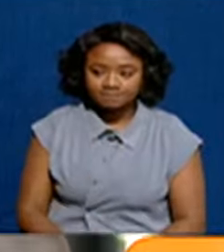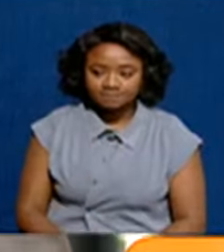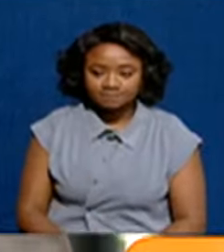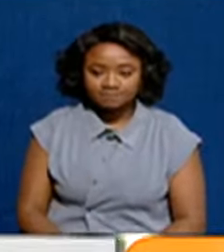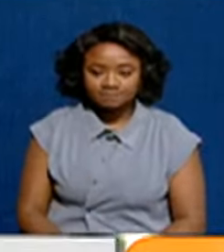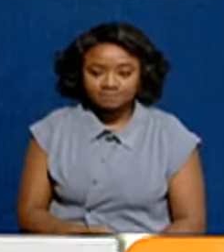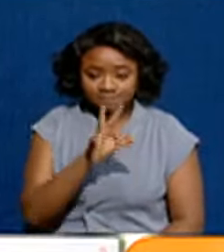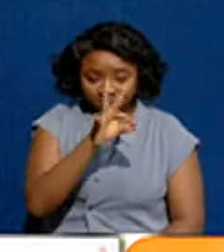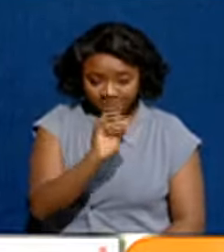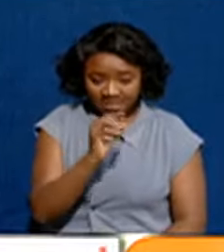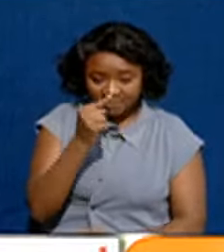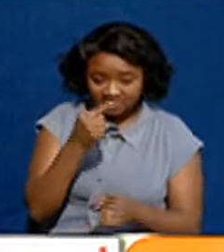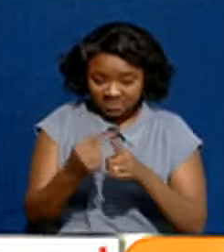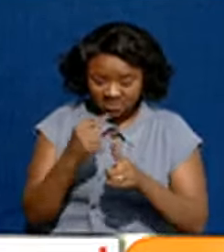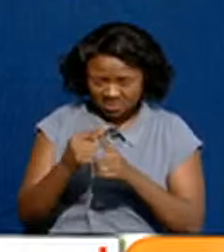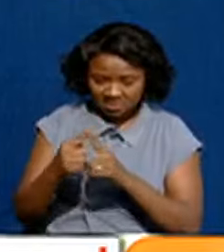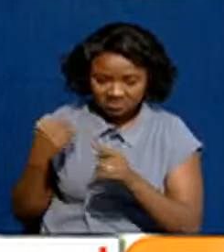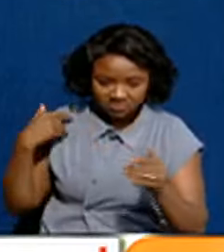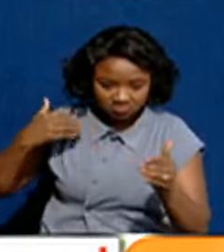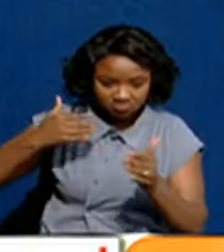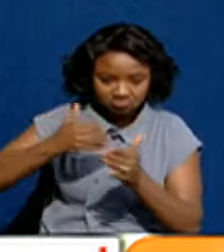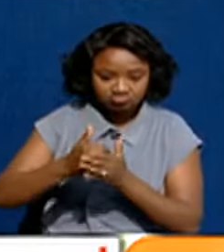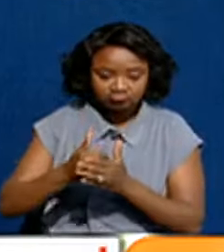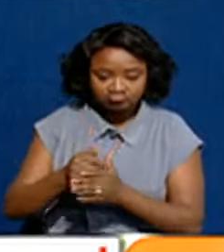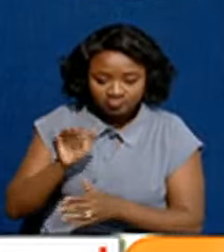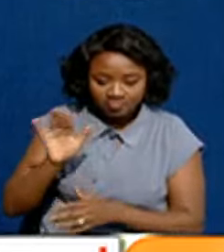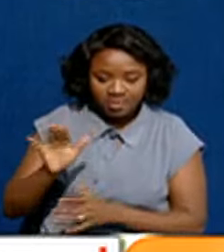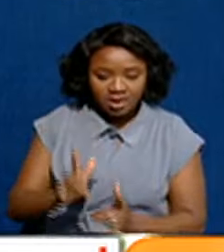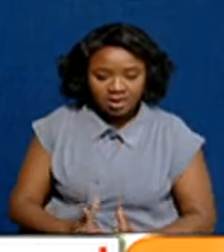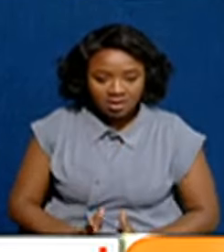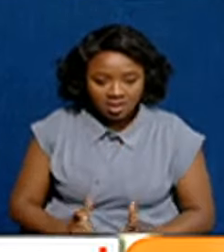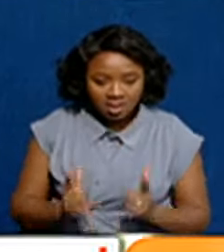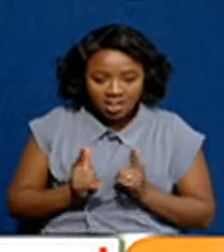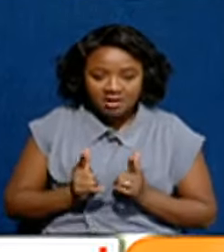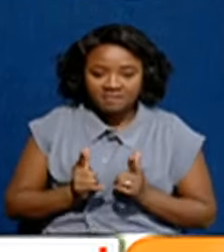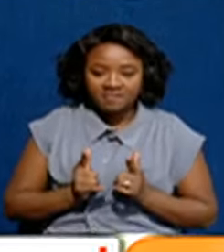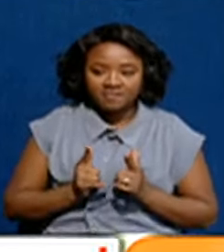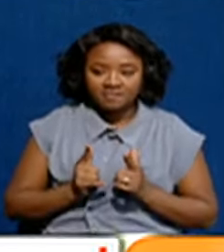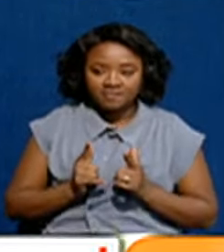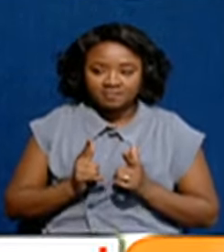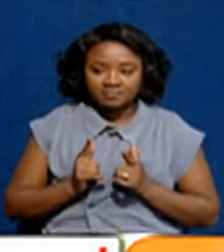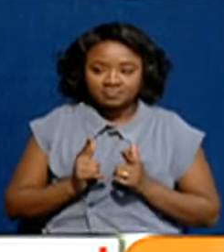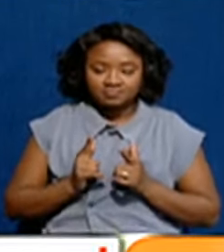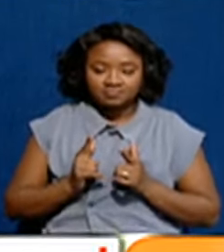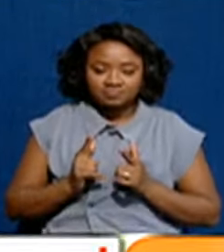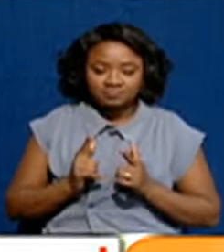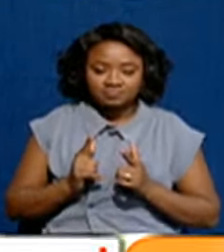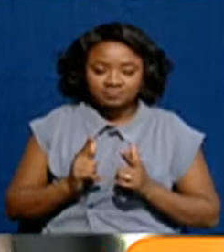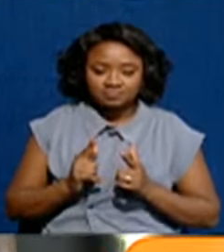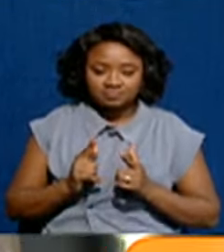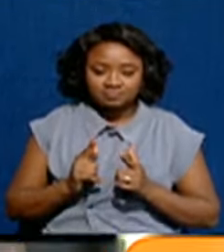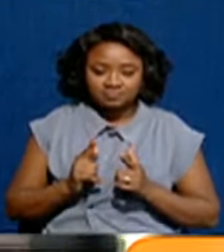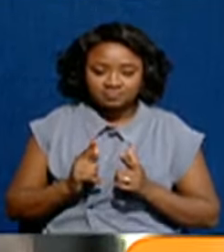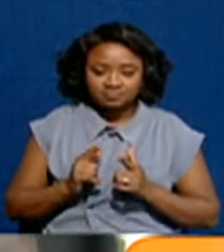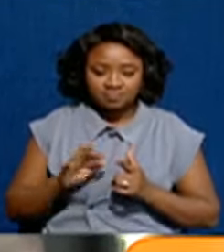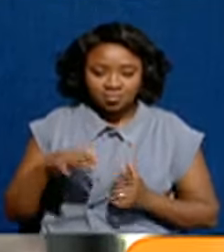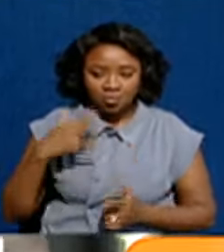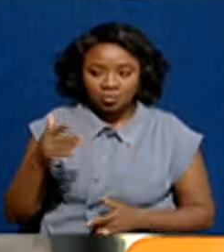decades, his history and his life has been aired in USI